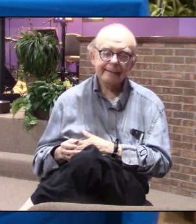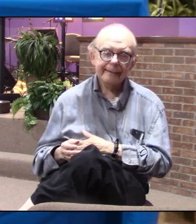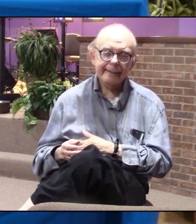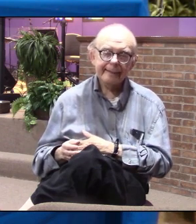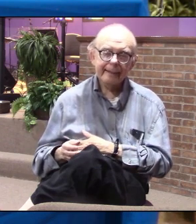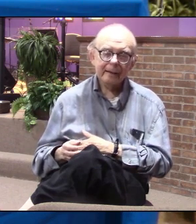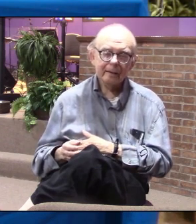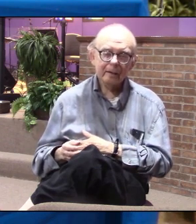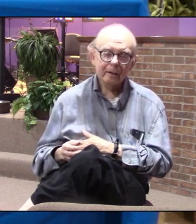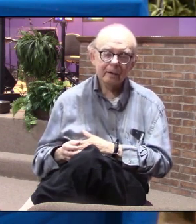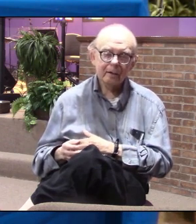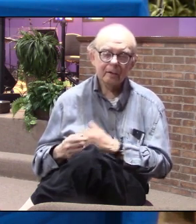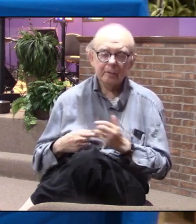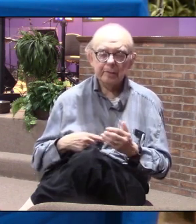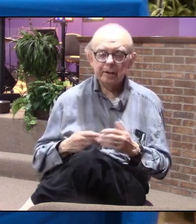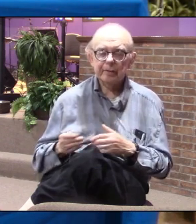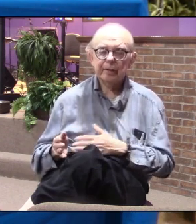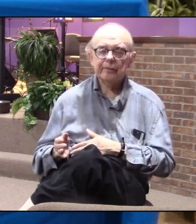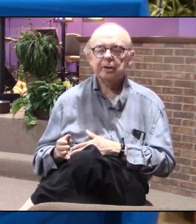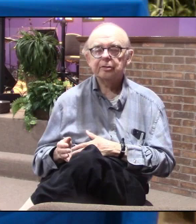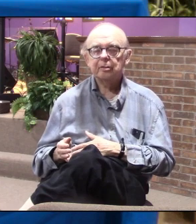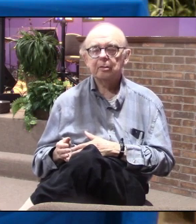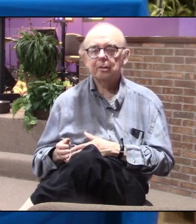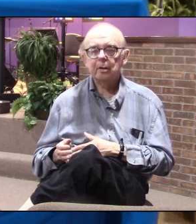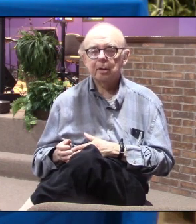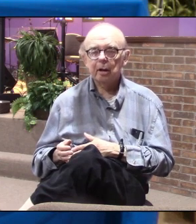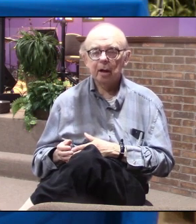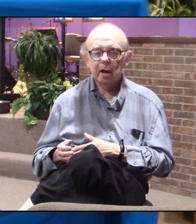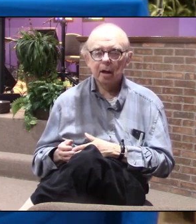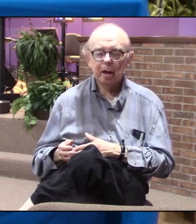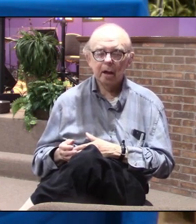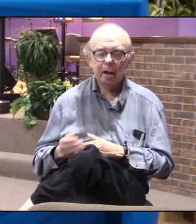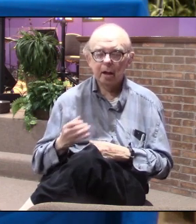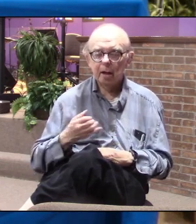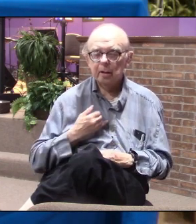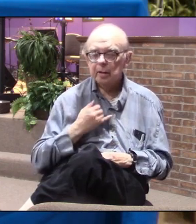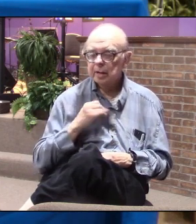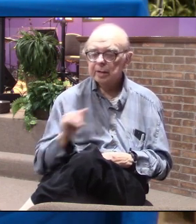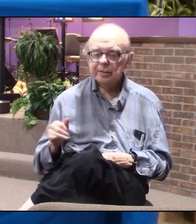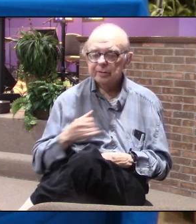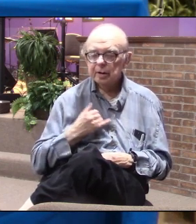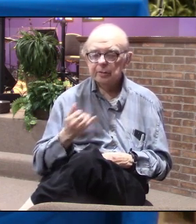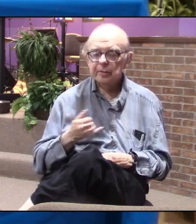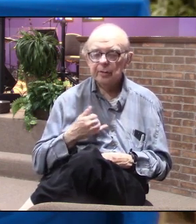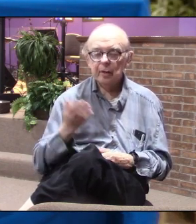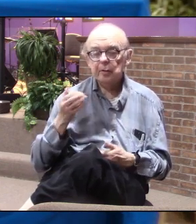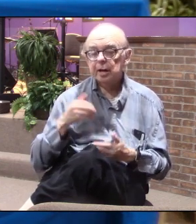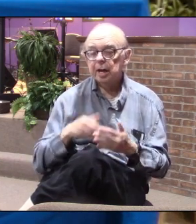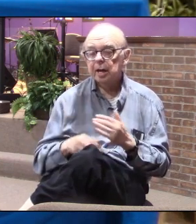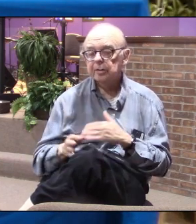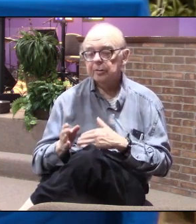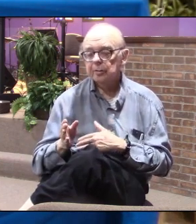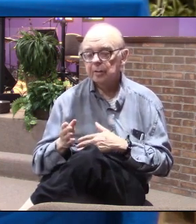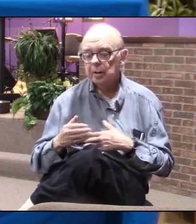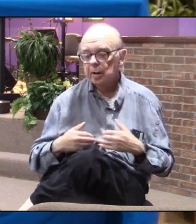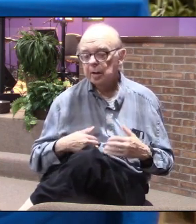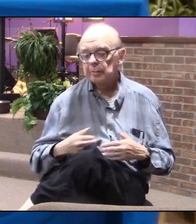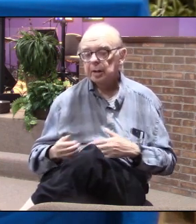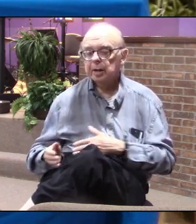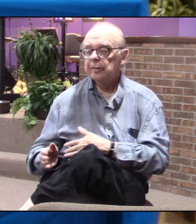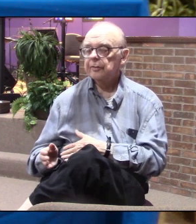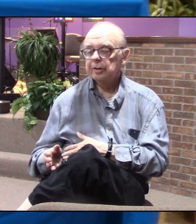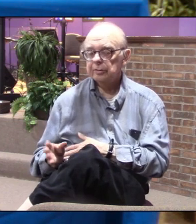that, the belly of that fish, he was not the same Jonah that went into the belly of the fish.